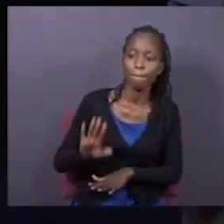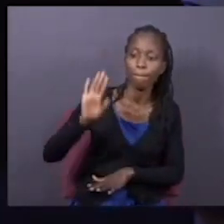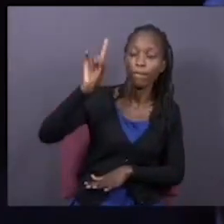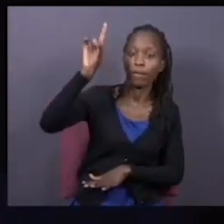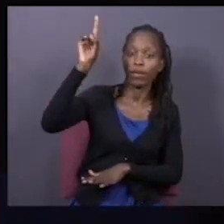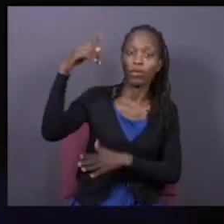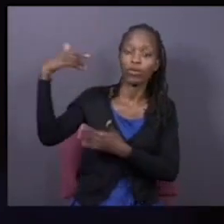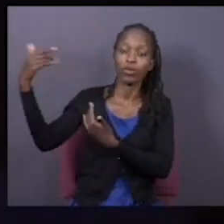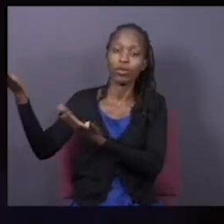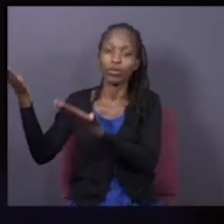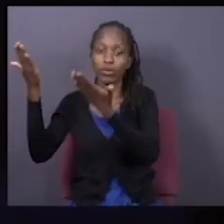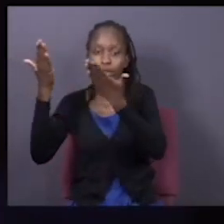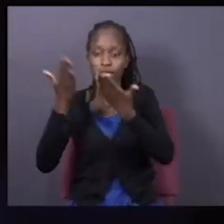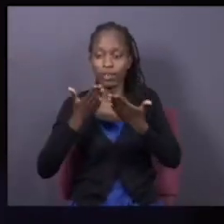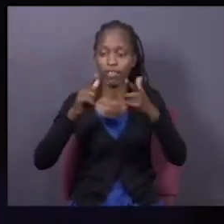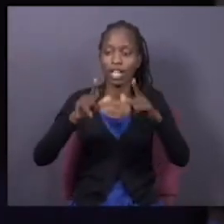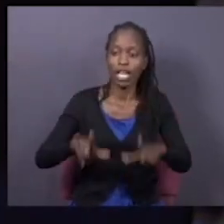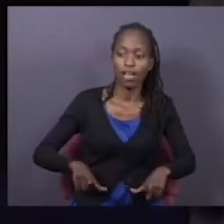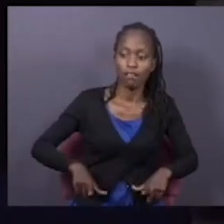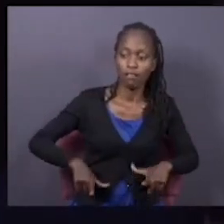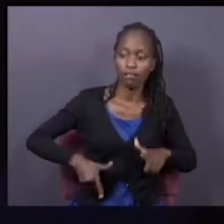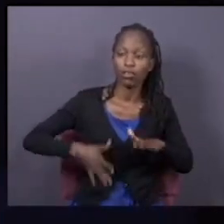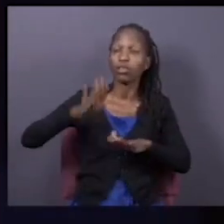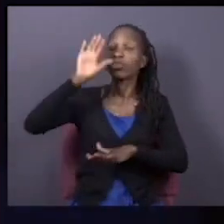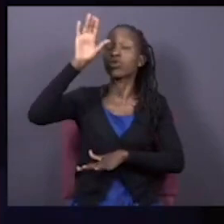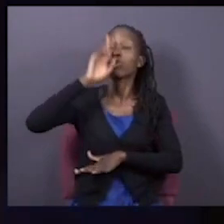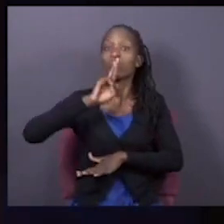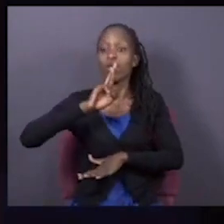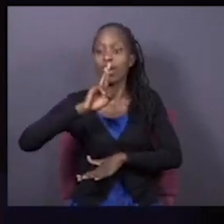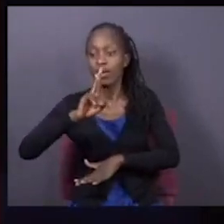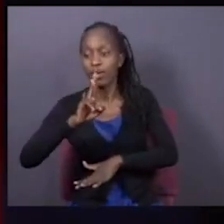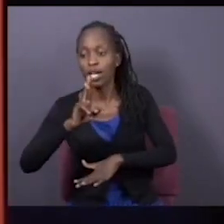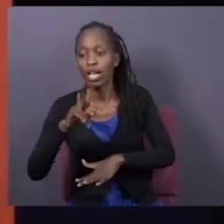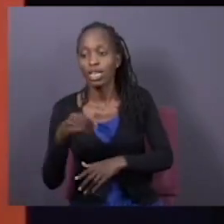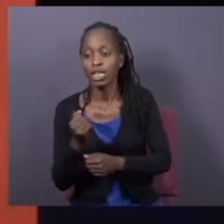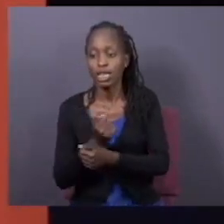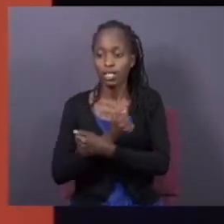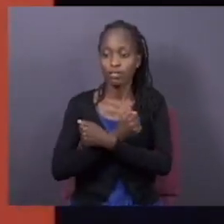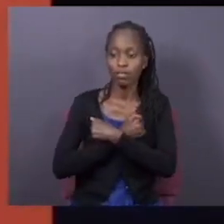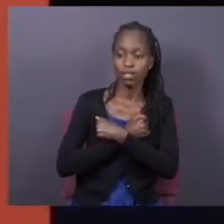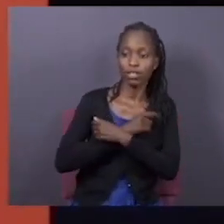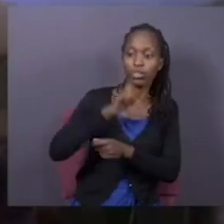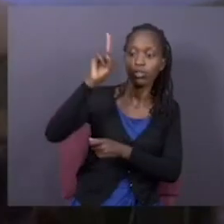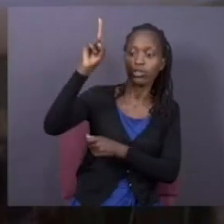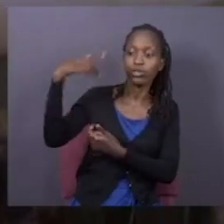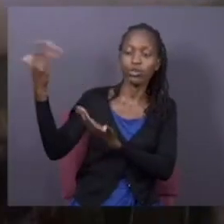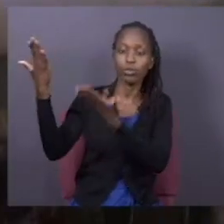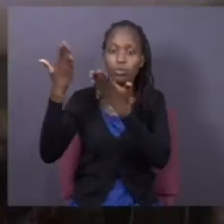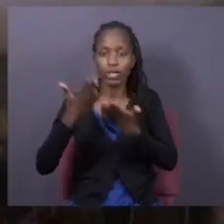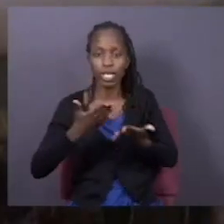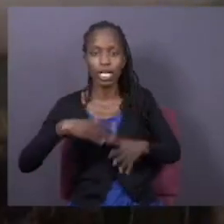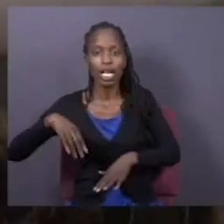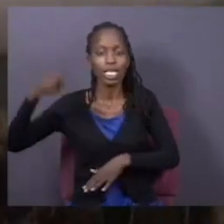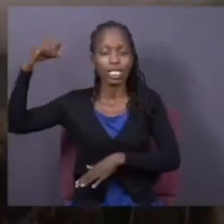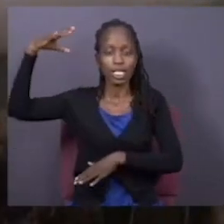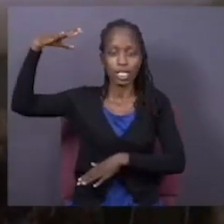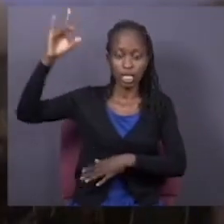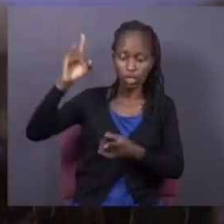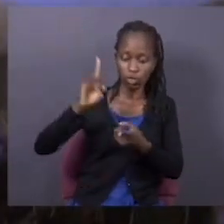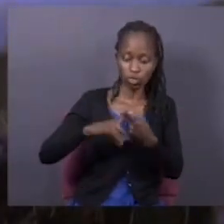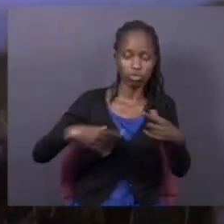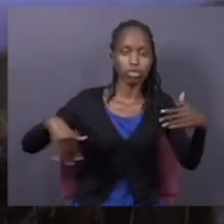You give life. You are love. You bring life to